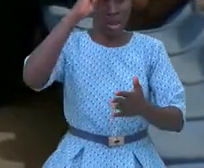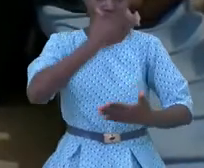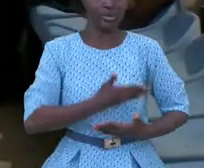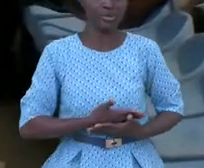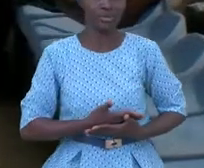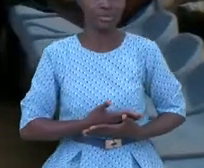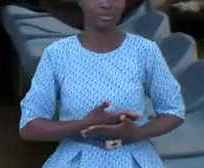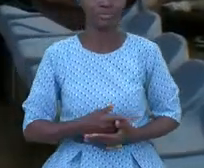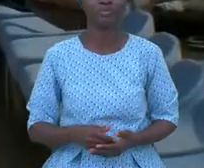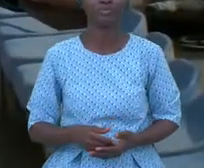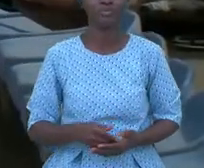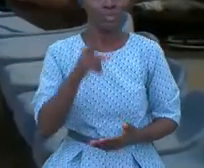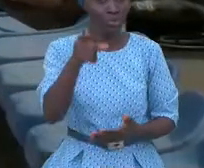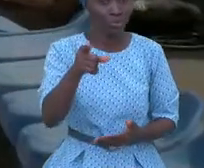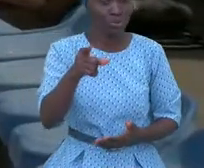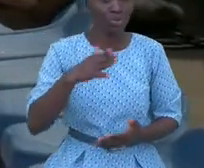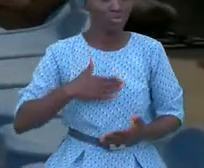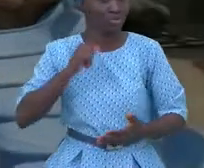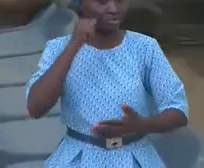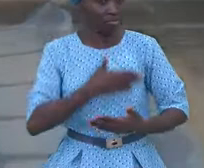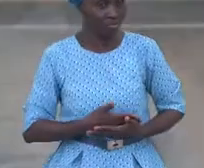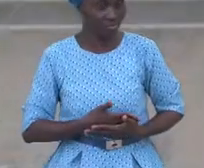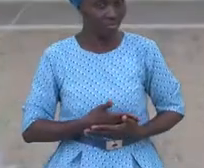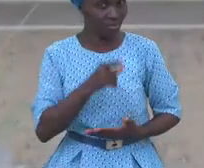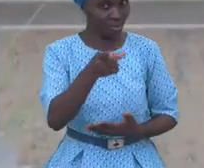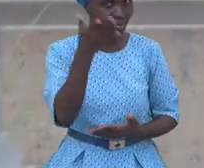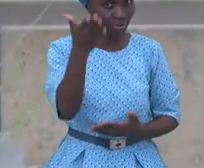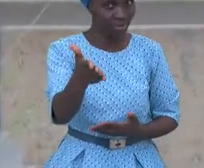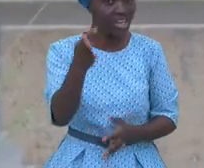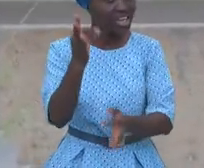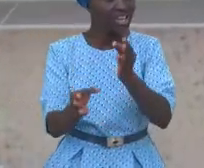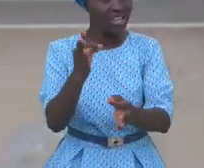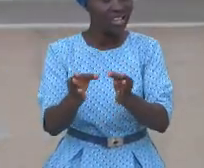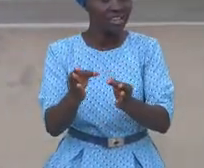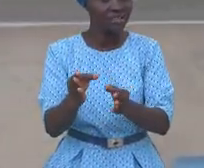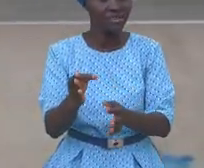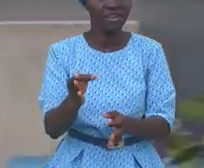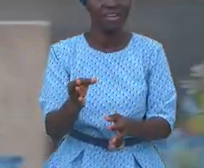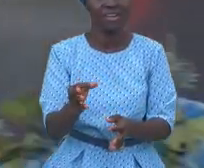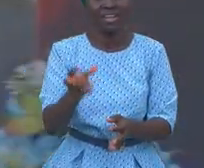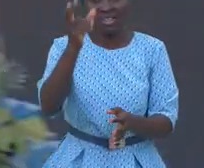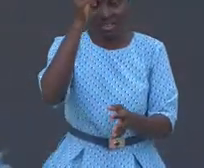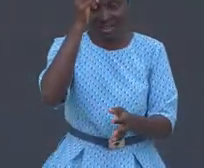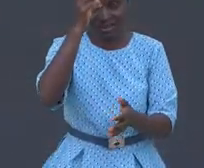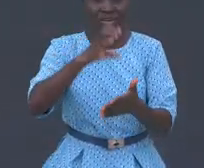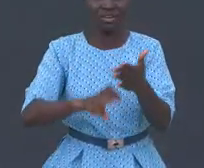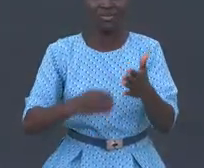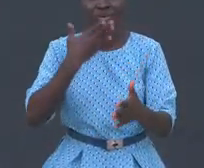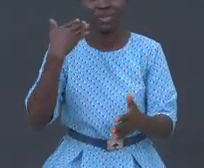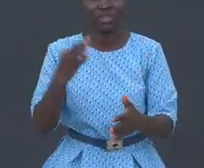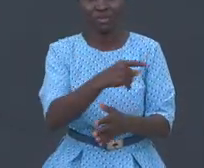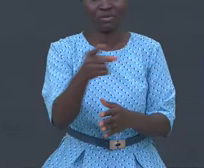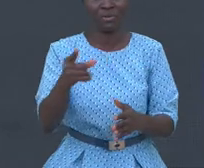man, young woman there, if the devil got the better of you and made